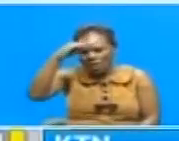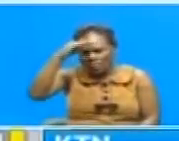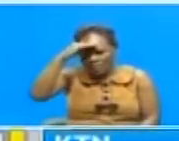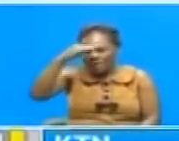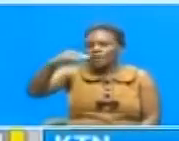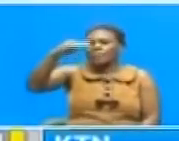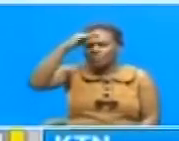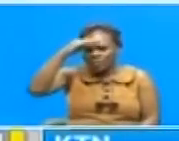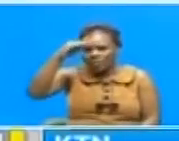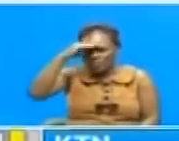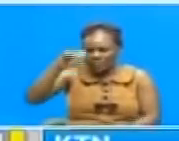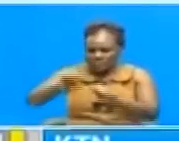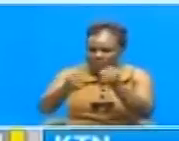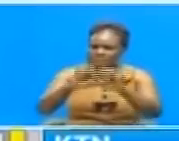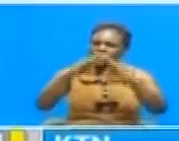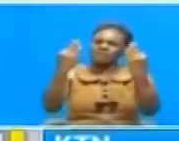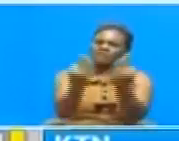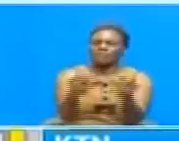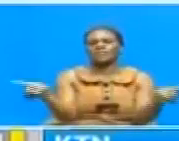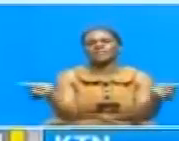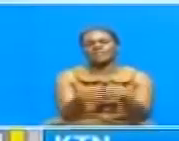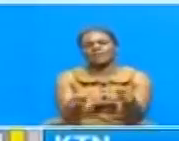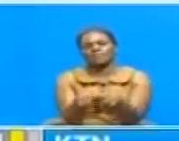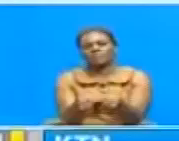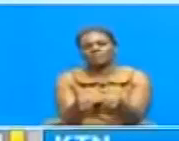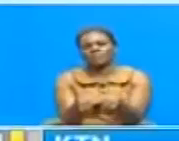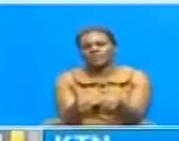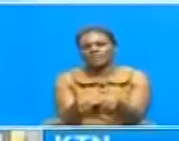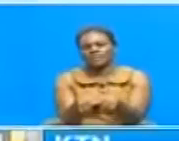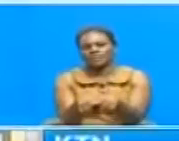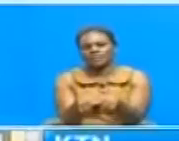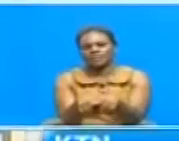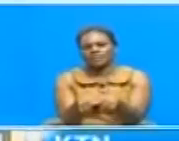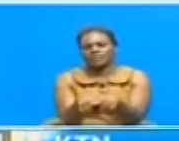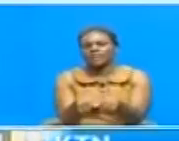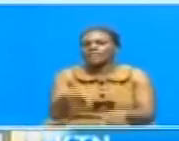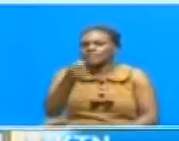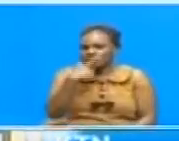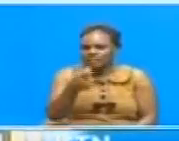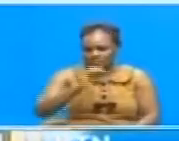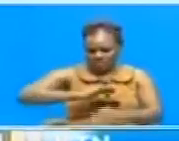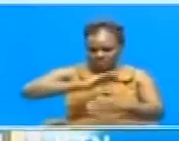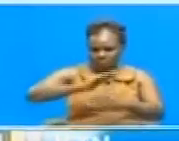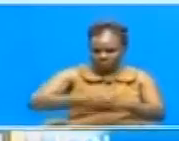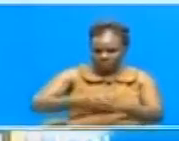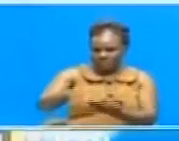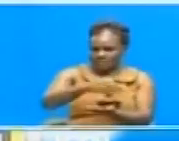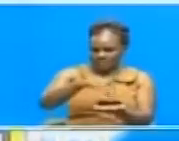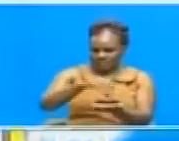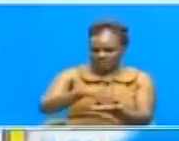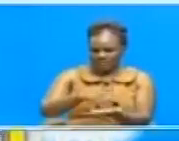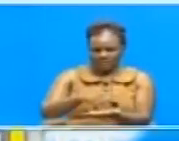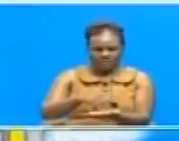Alcohol is going to destroy those families continuously. So, and in the absence of treatment and rehabilitation centers, I